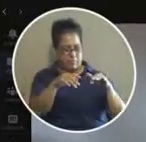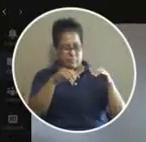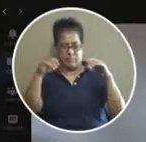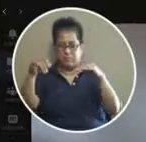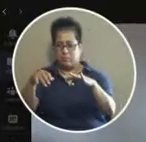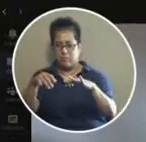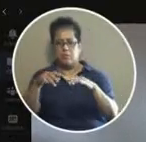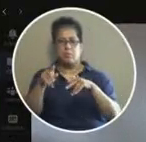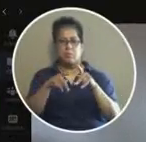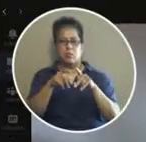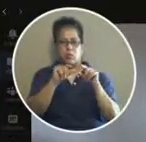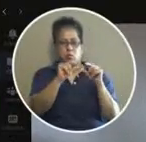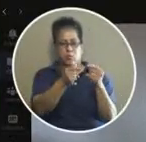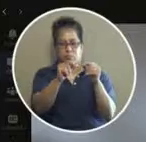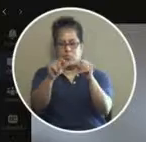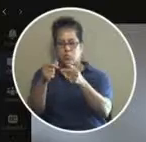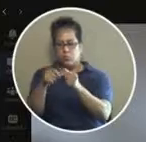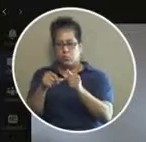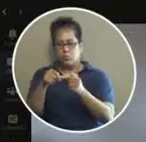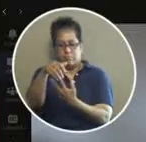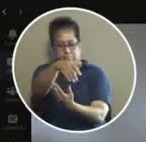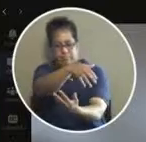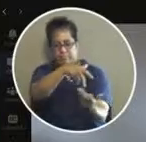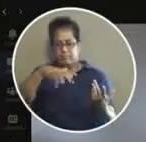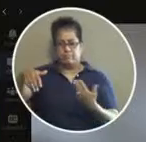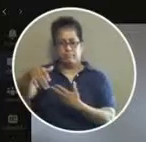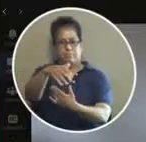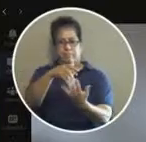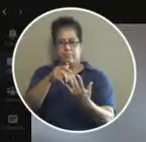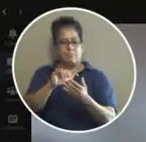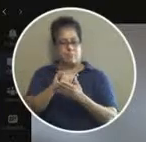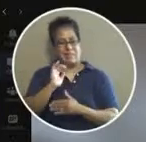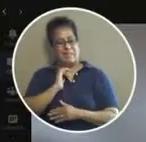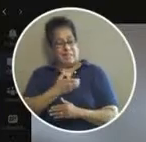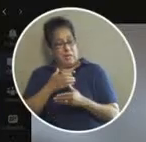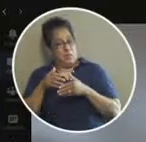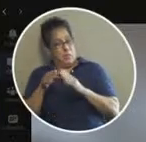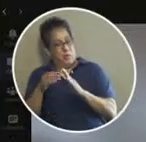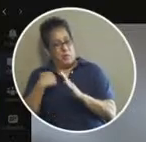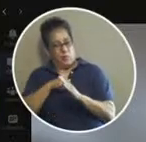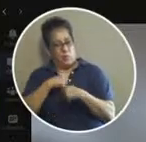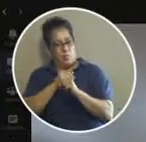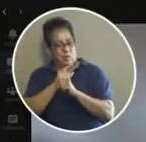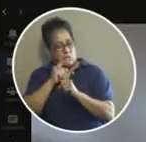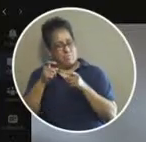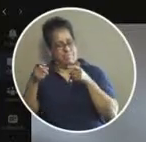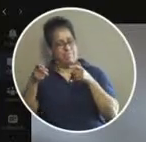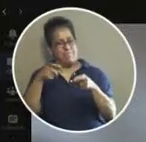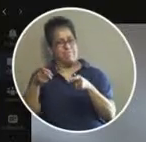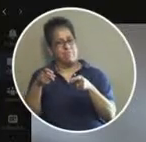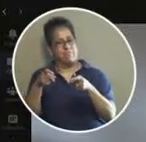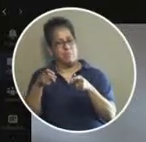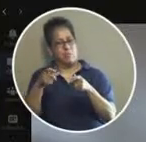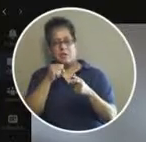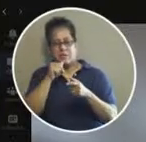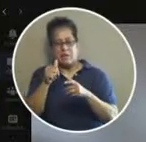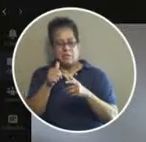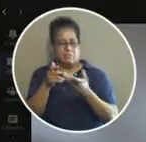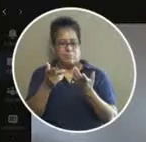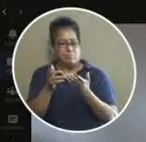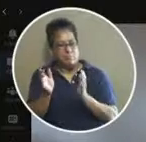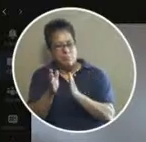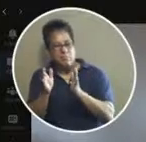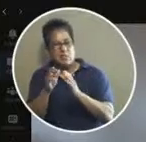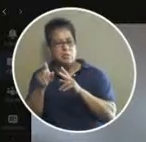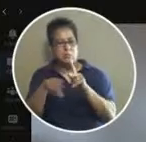one group to the other. So that's our way of, our contribution to making sure that we don't entice or try to